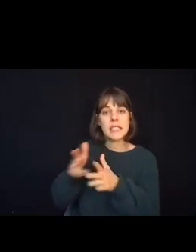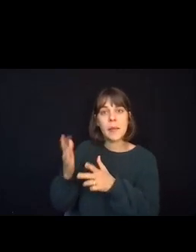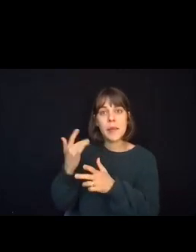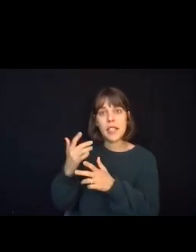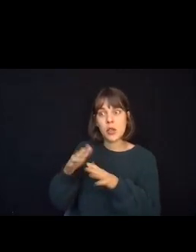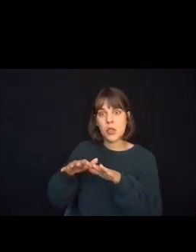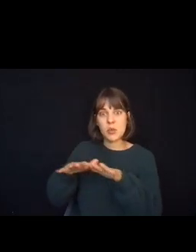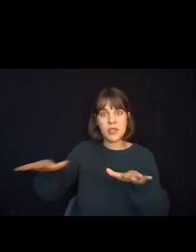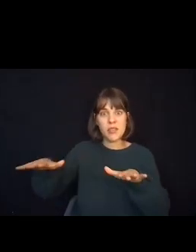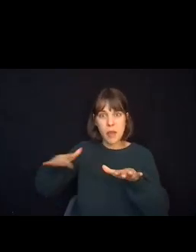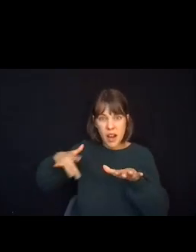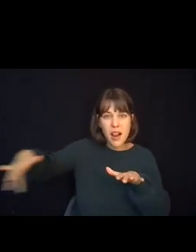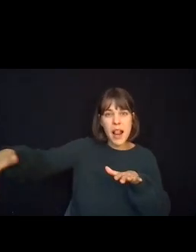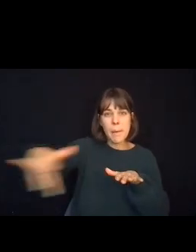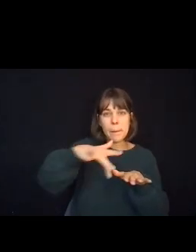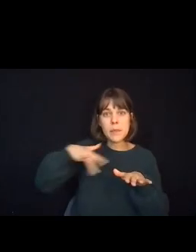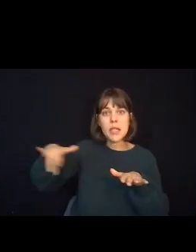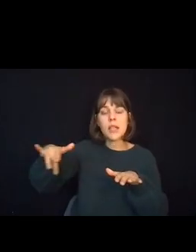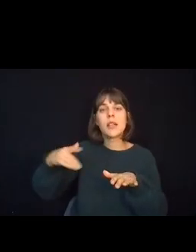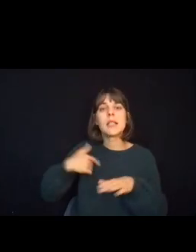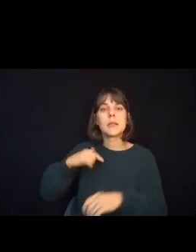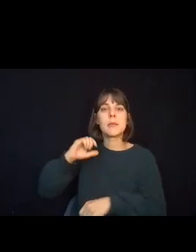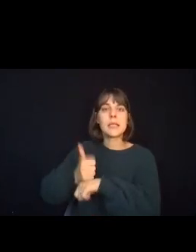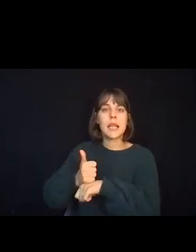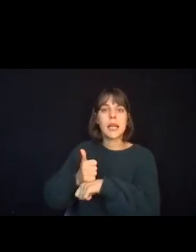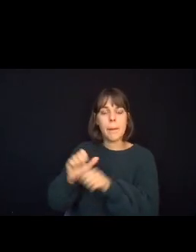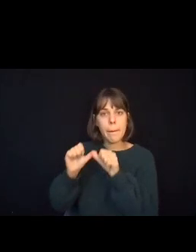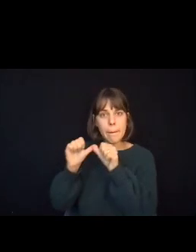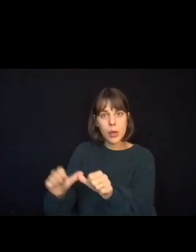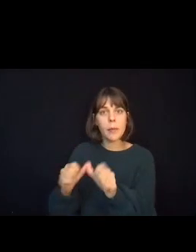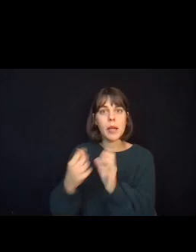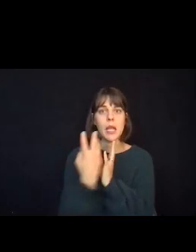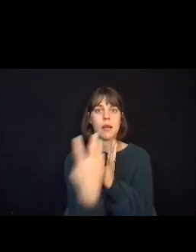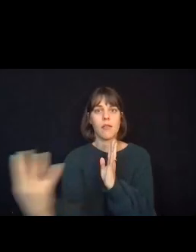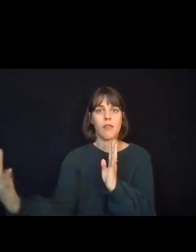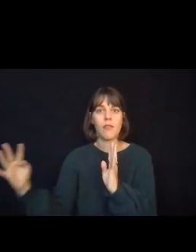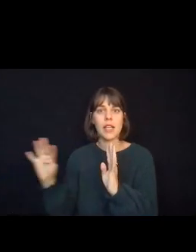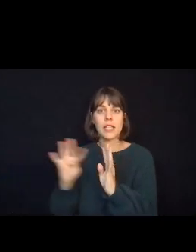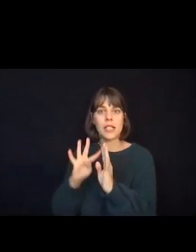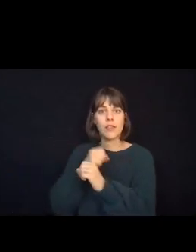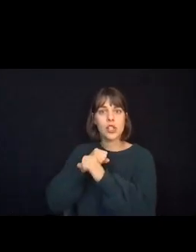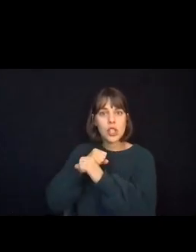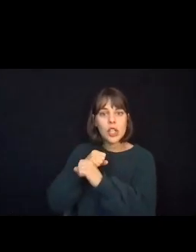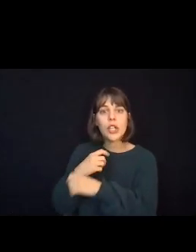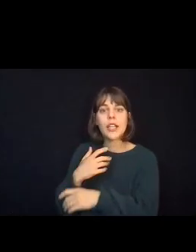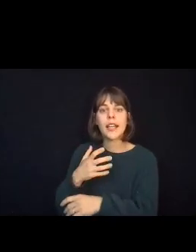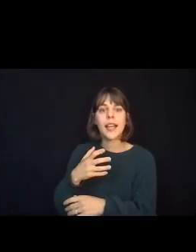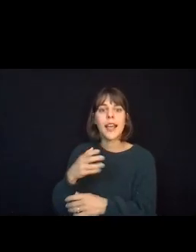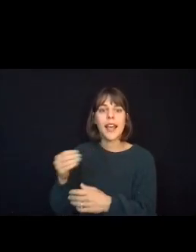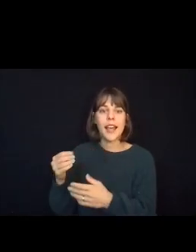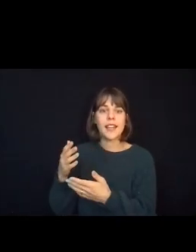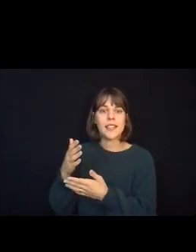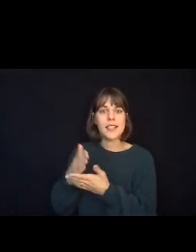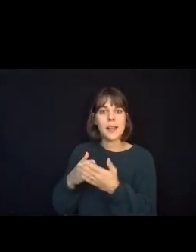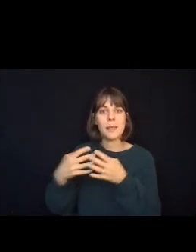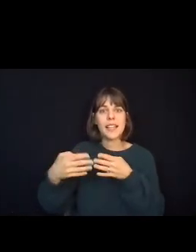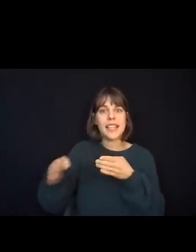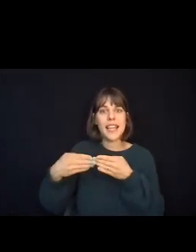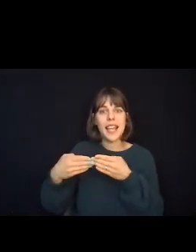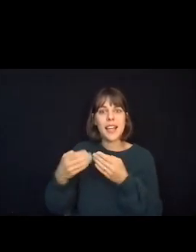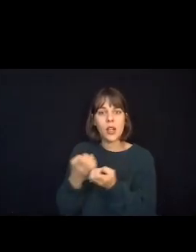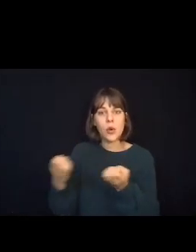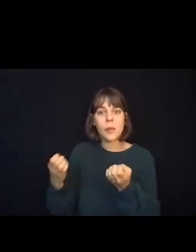So we had them install permanent security fencing, gating equipment, et cetera. So we'll have the benefit of that after the